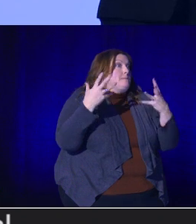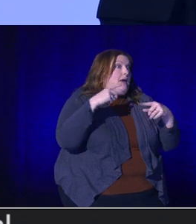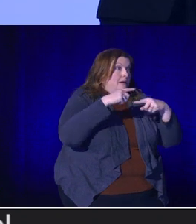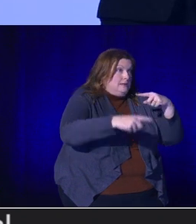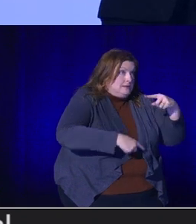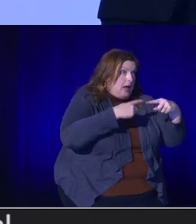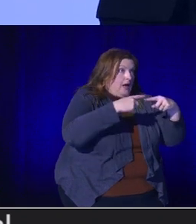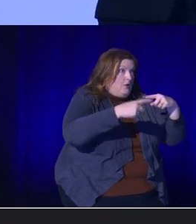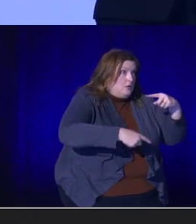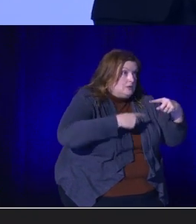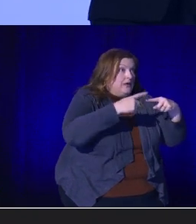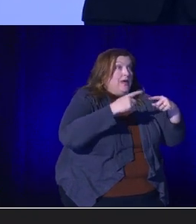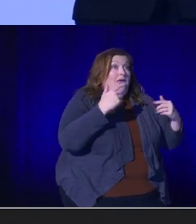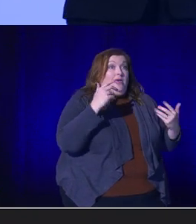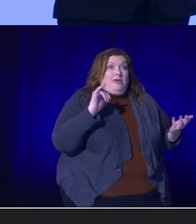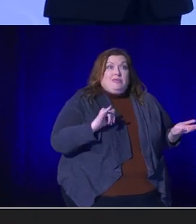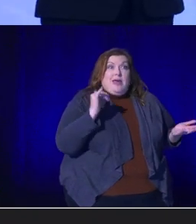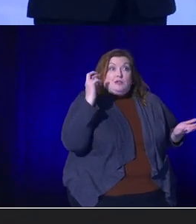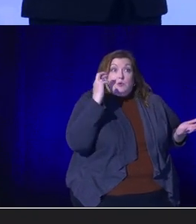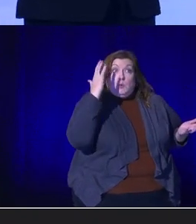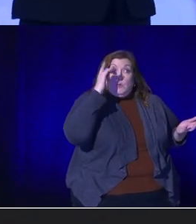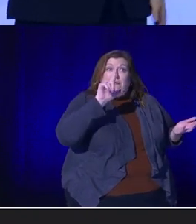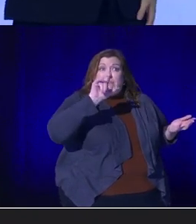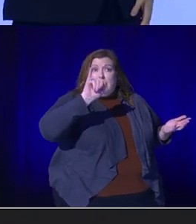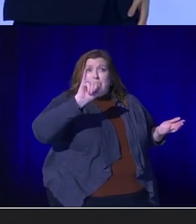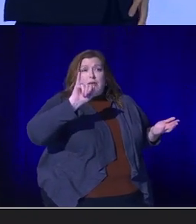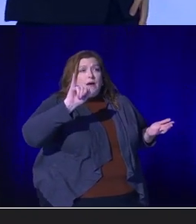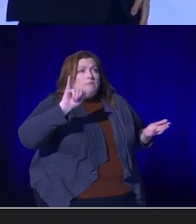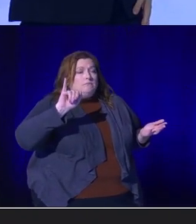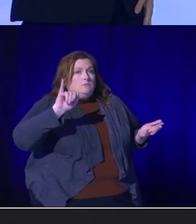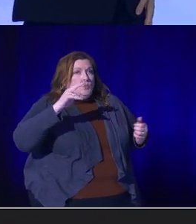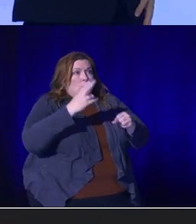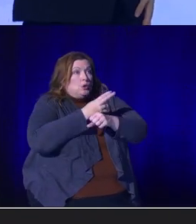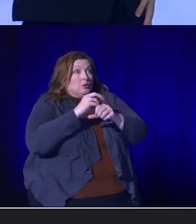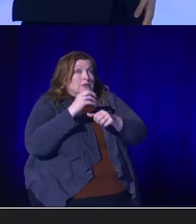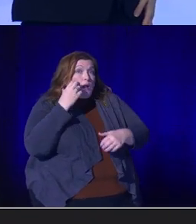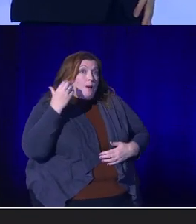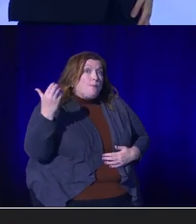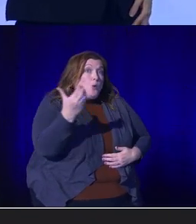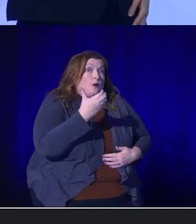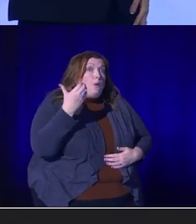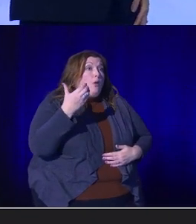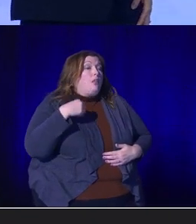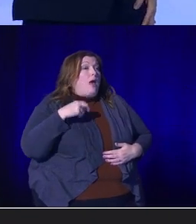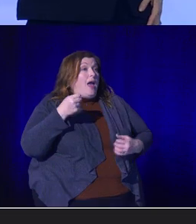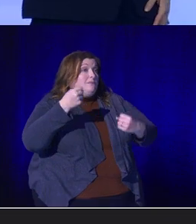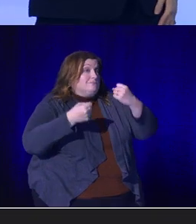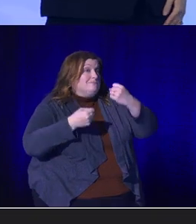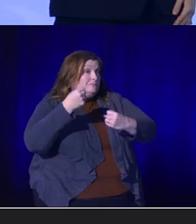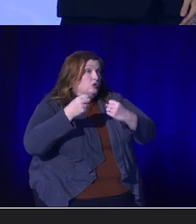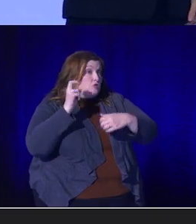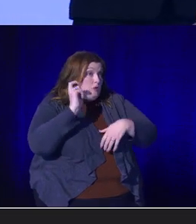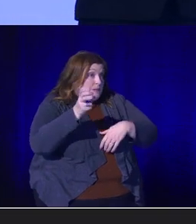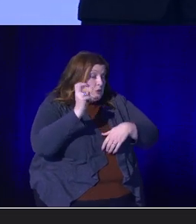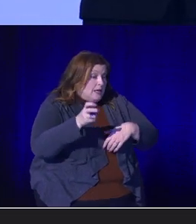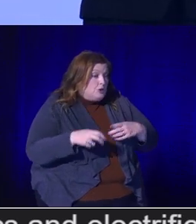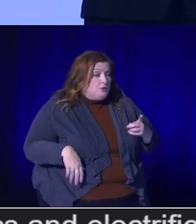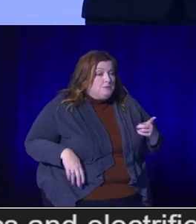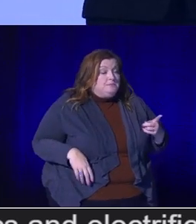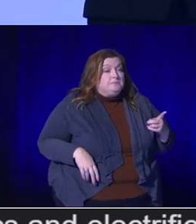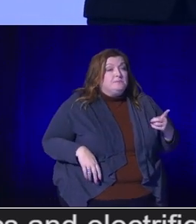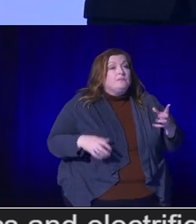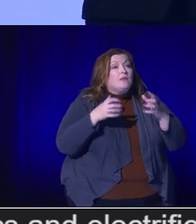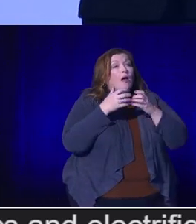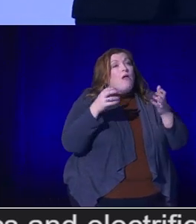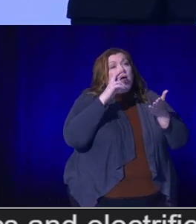battery has revolutionized our portable electronics and electrification of transportation. But what a lot of